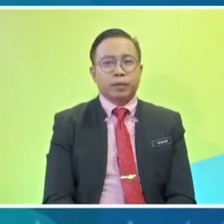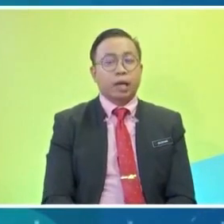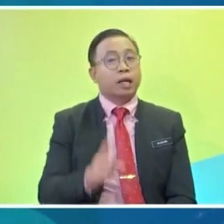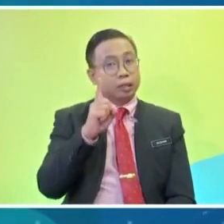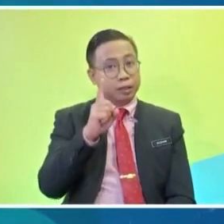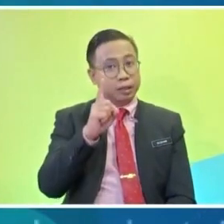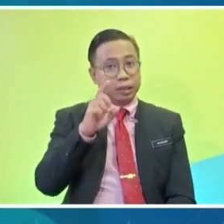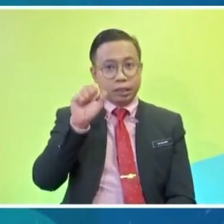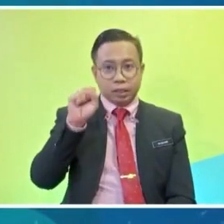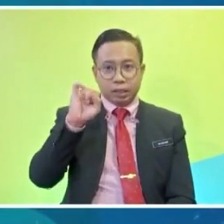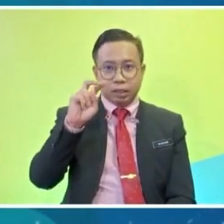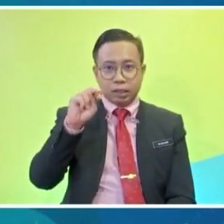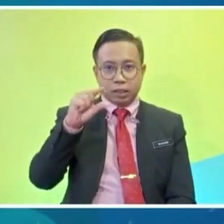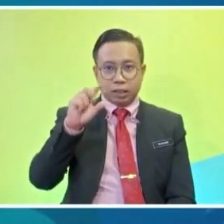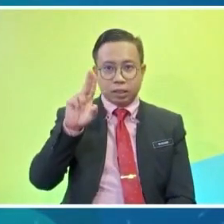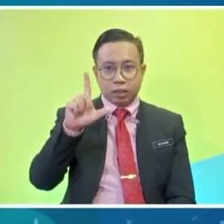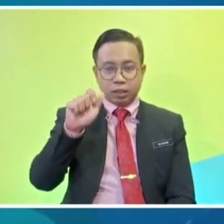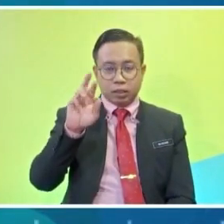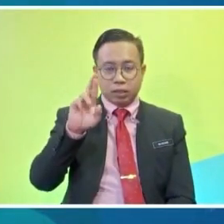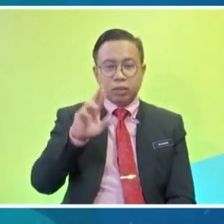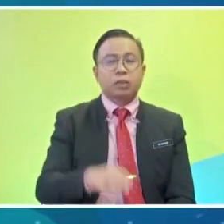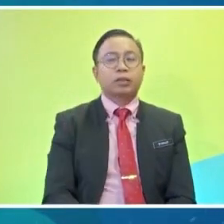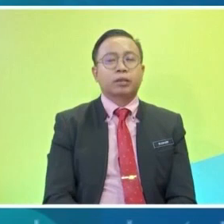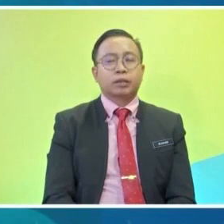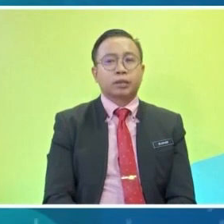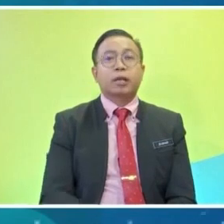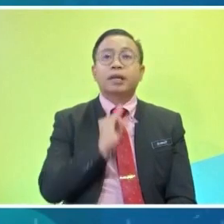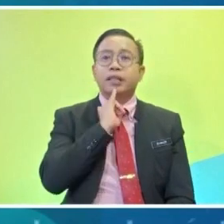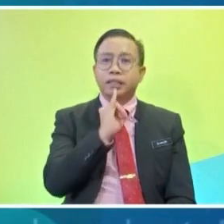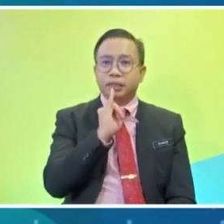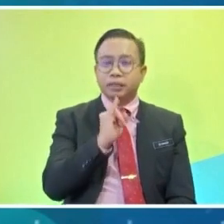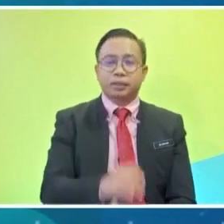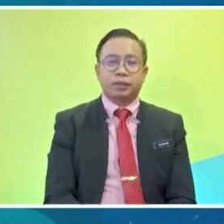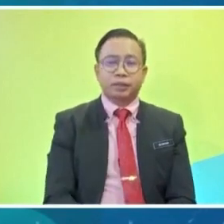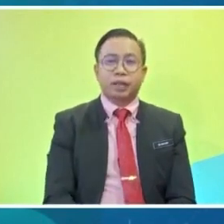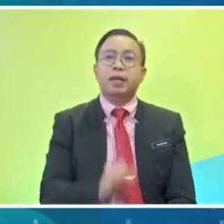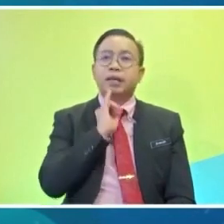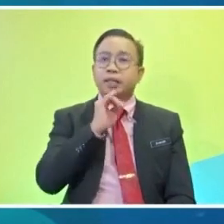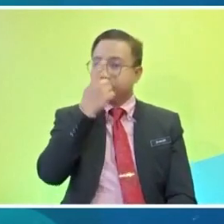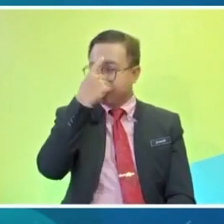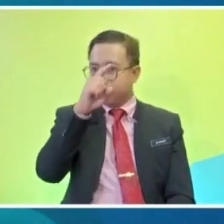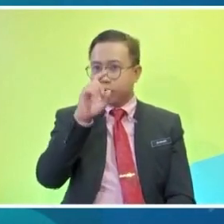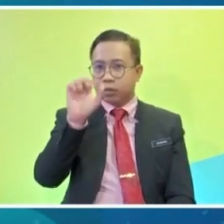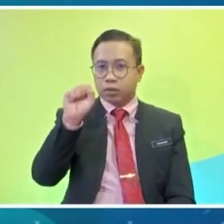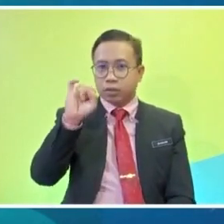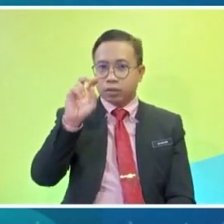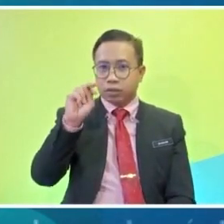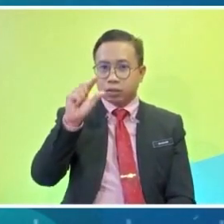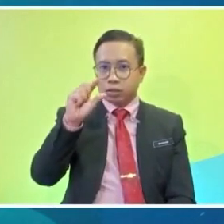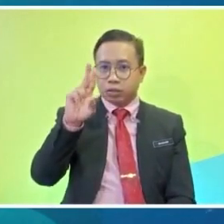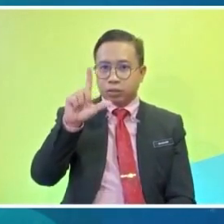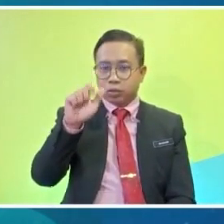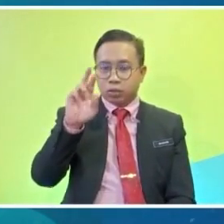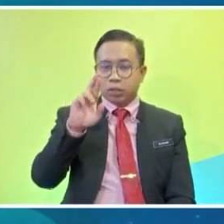Singular. Yeah, which one is for singular? Is it is or are, Ashil? Is. Very good. So is is for singular and are is used